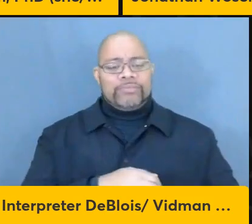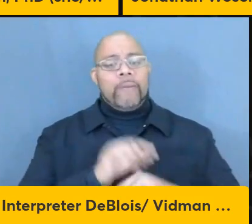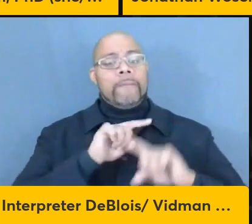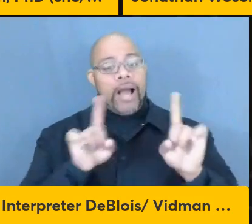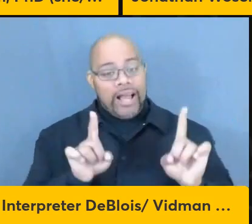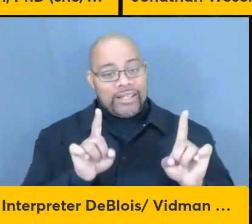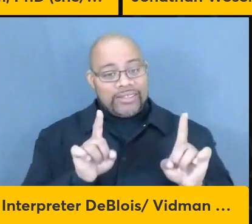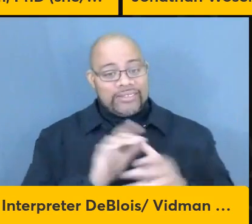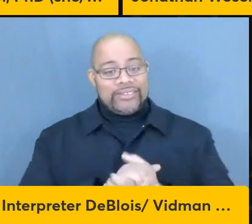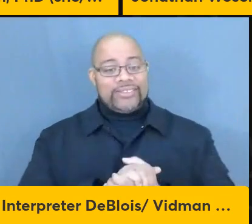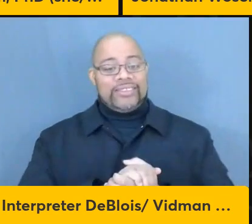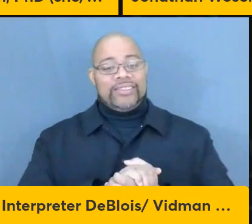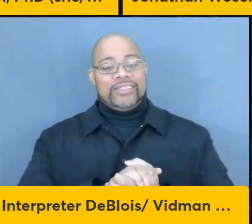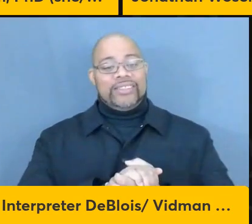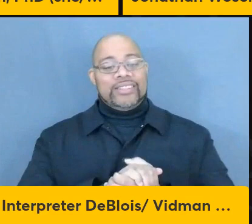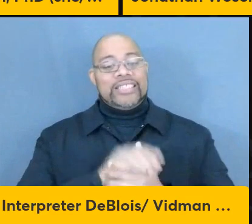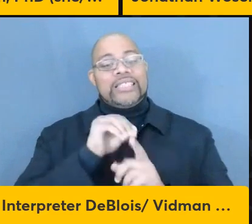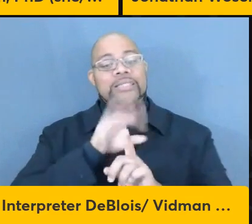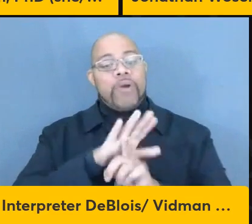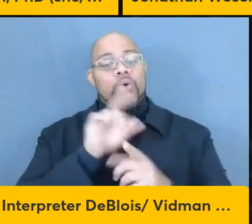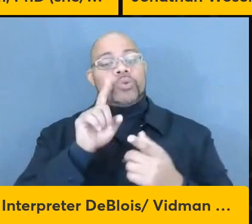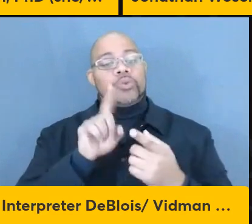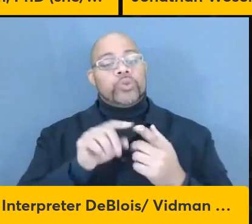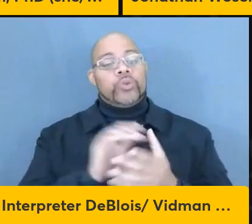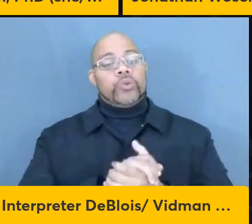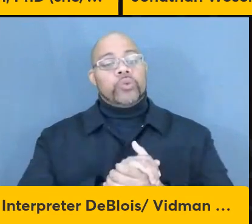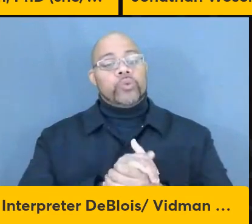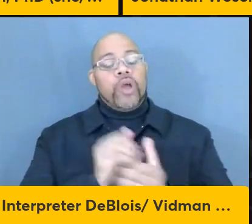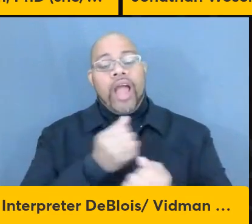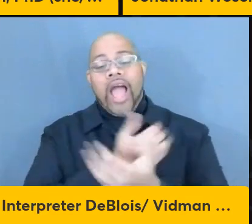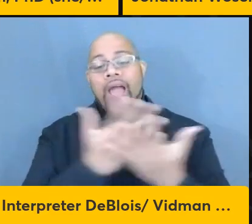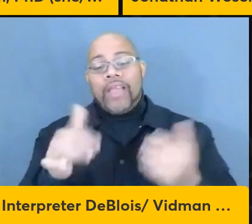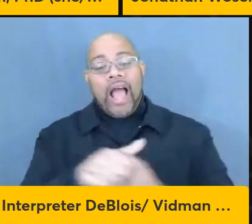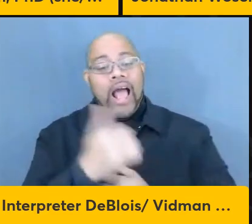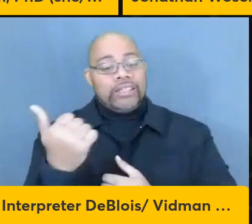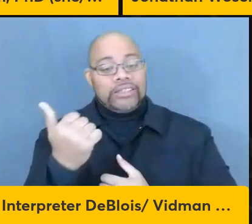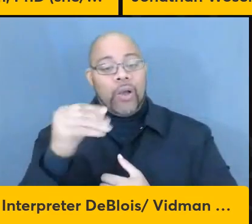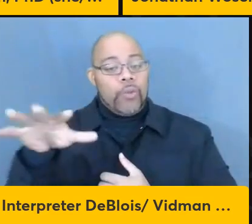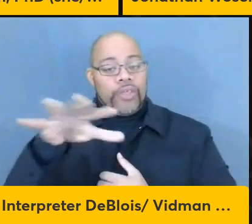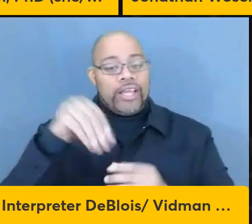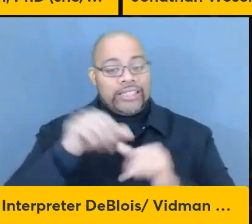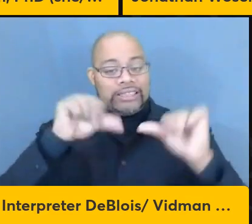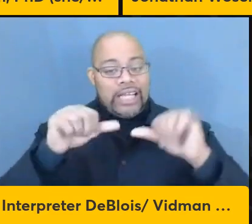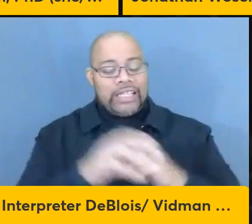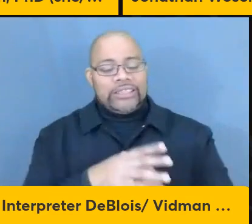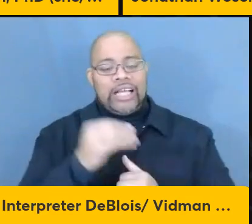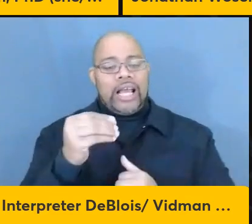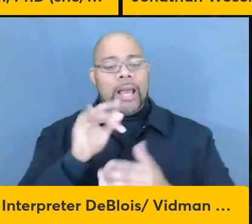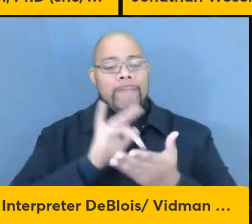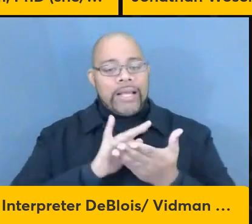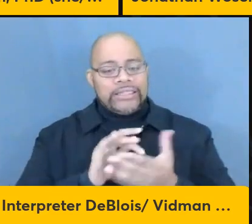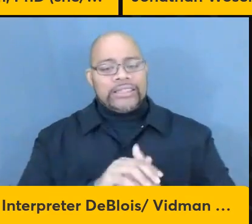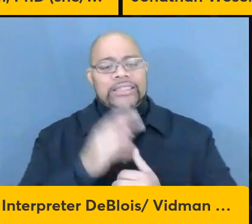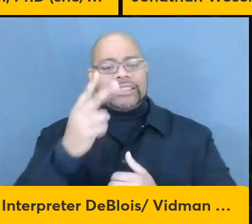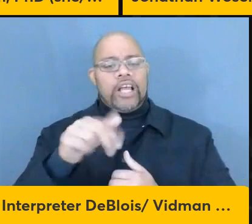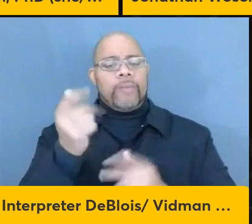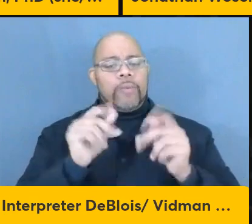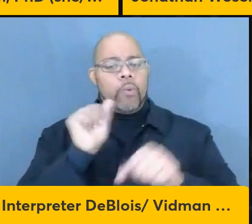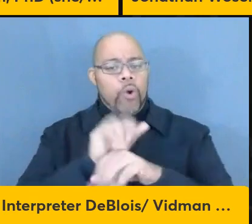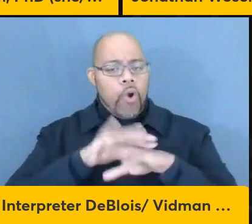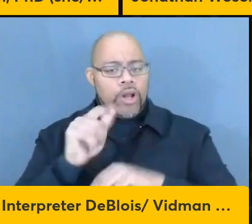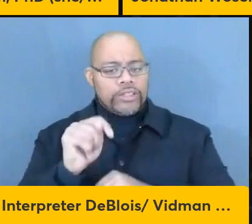But being exposed to everything else out there in science and medicine and seeing what other people are working